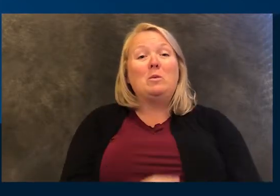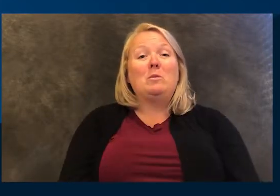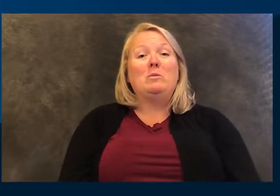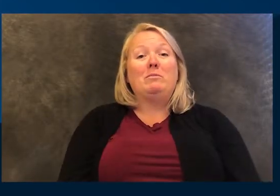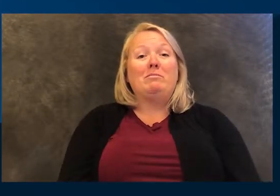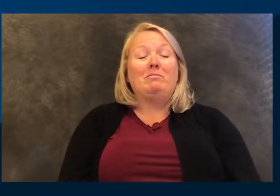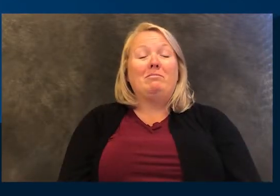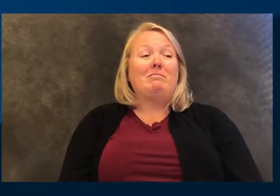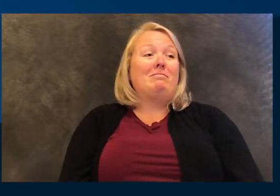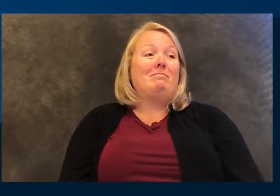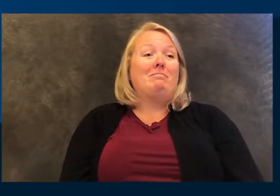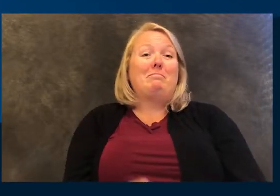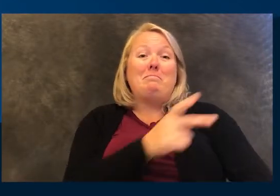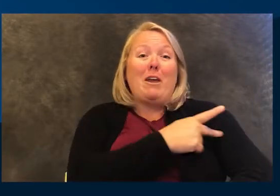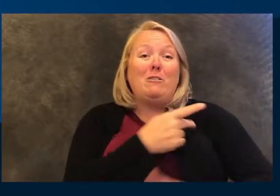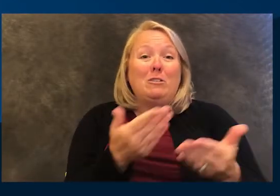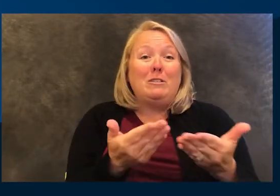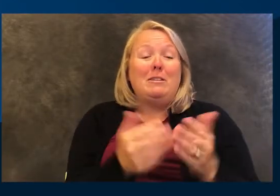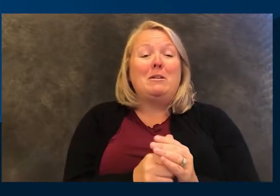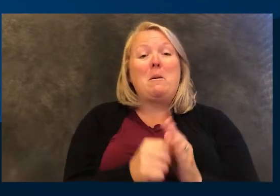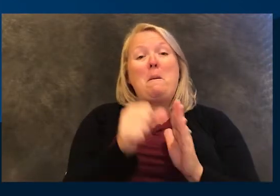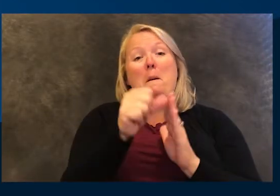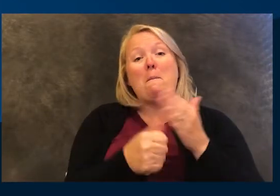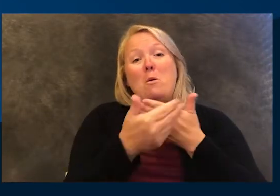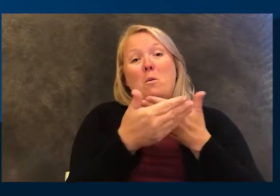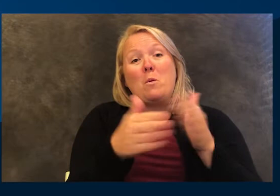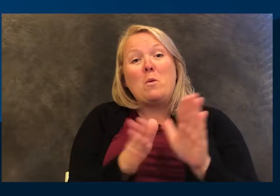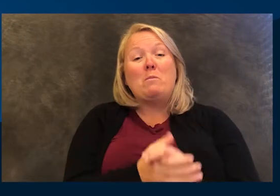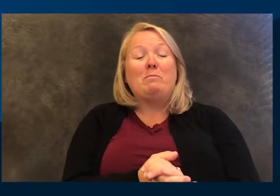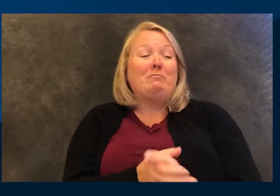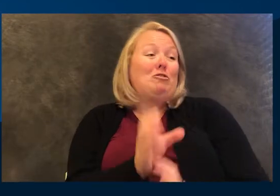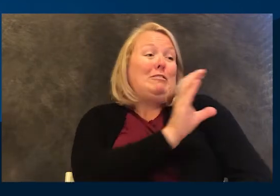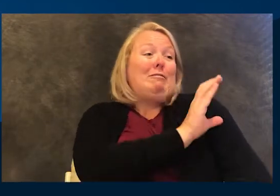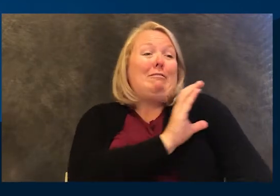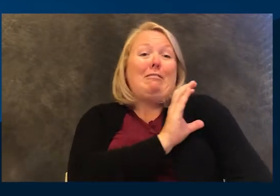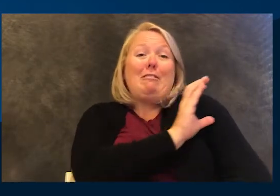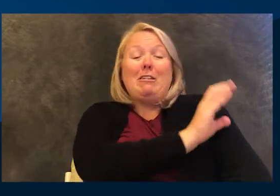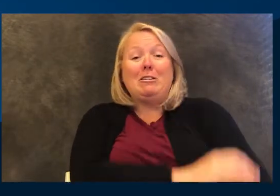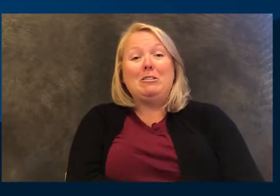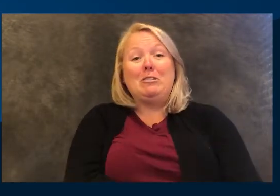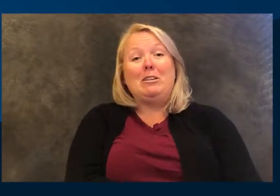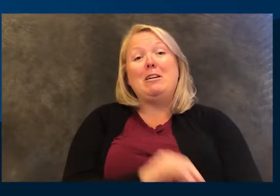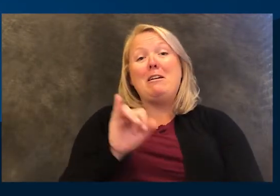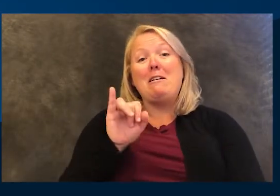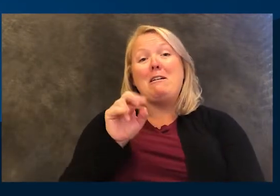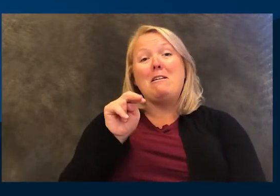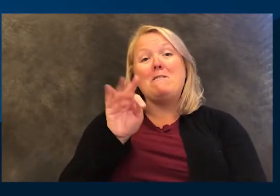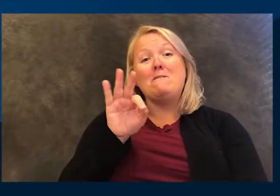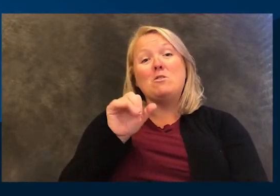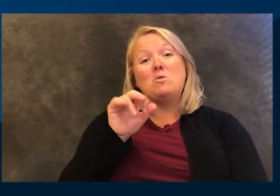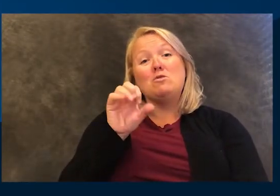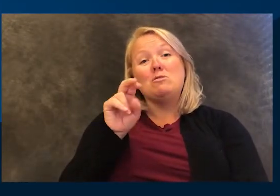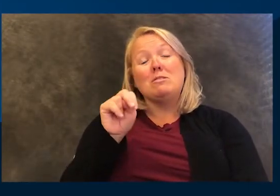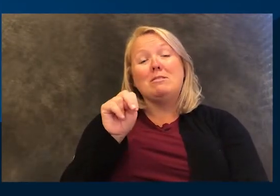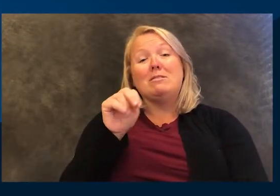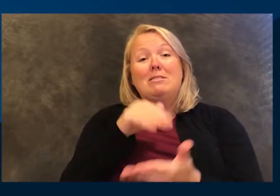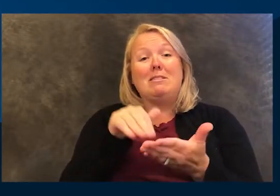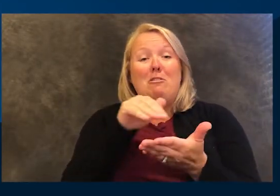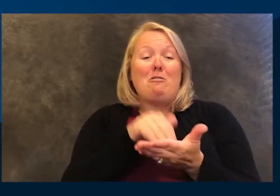inpatient units, in our operating rooms and ambulatory care clinics, in our infusion centers, and across the health